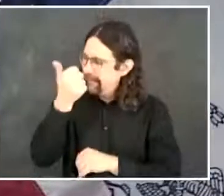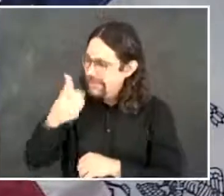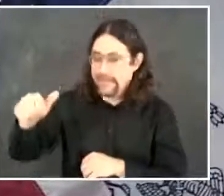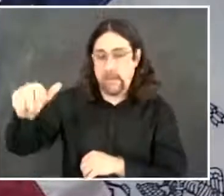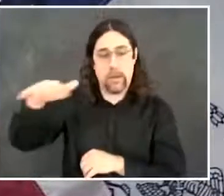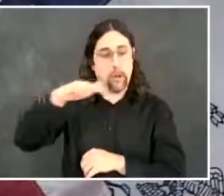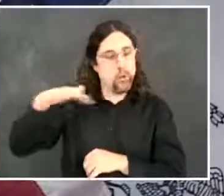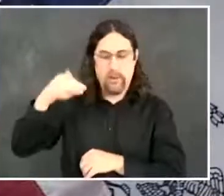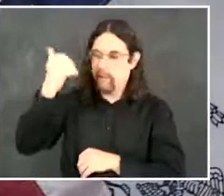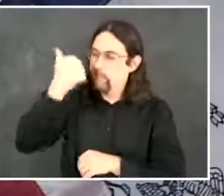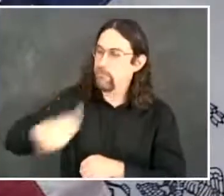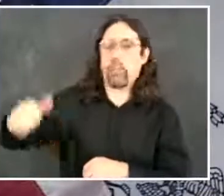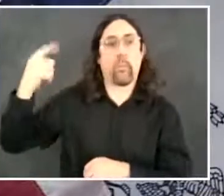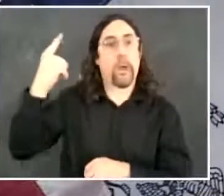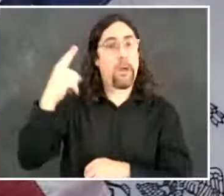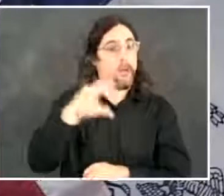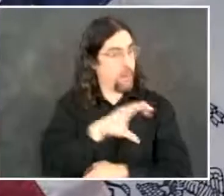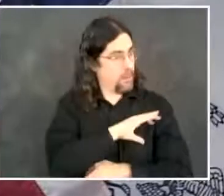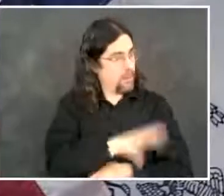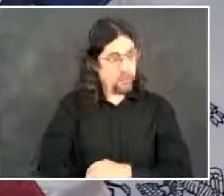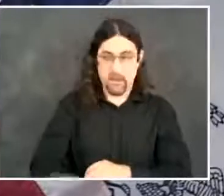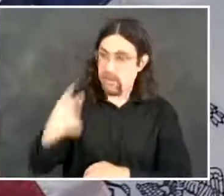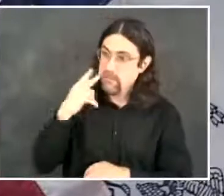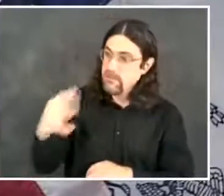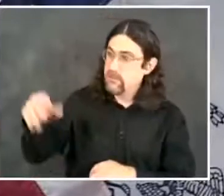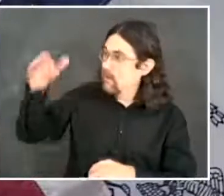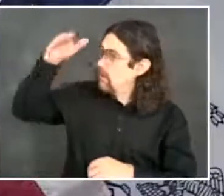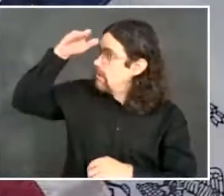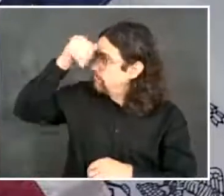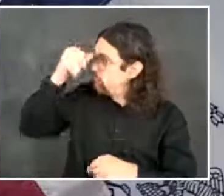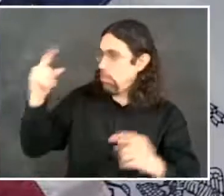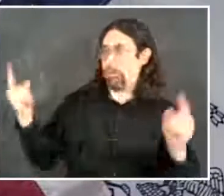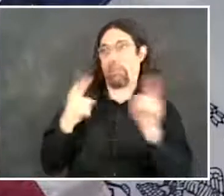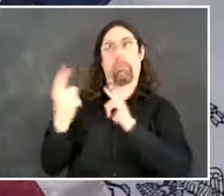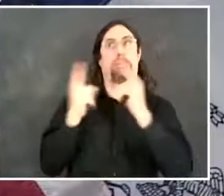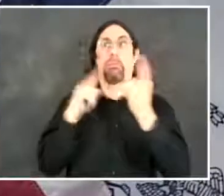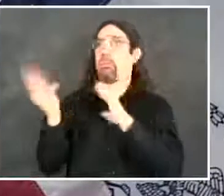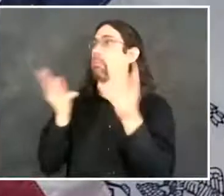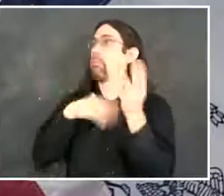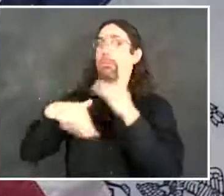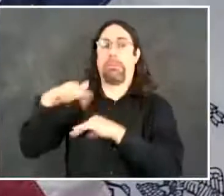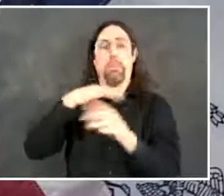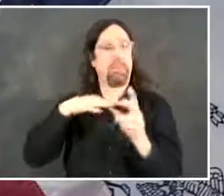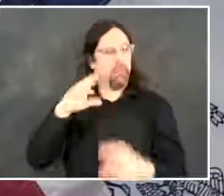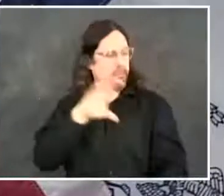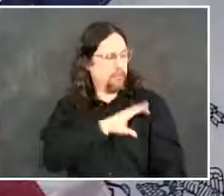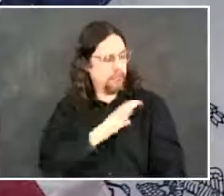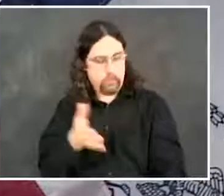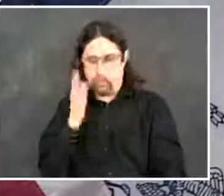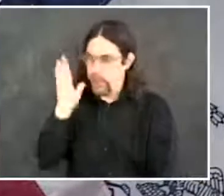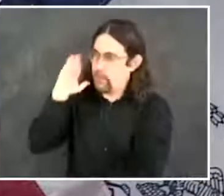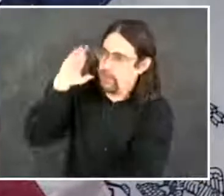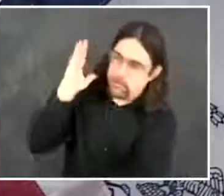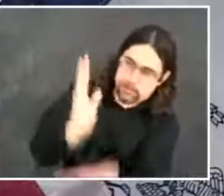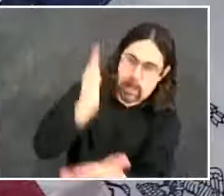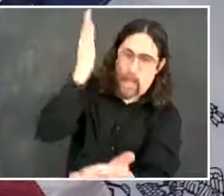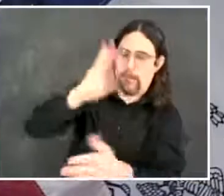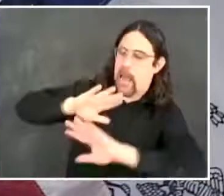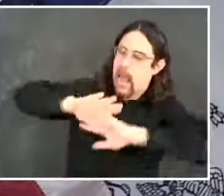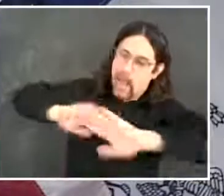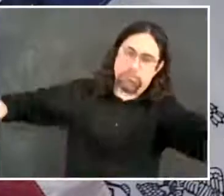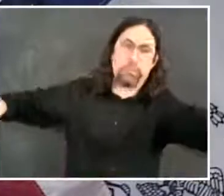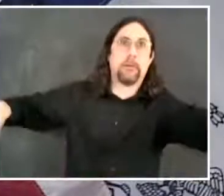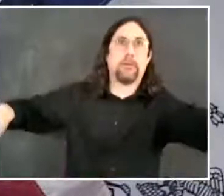point. I'll talk to Commissioner Shea about what we can do in light of that, but I have